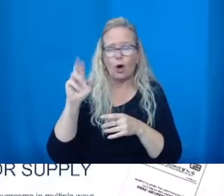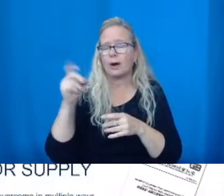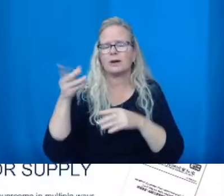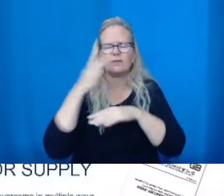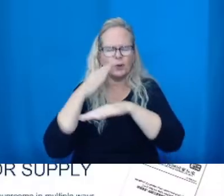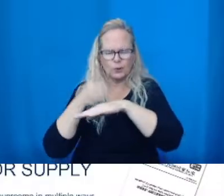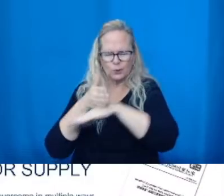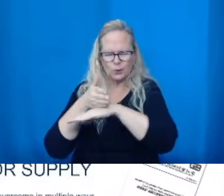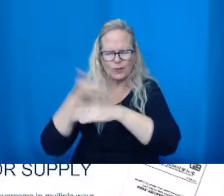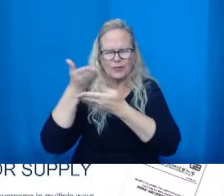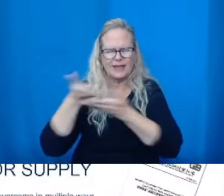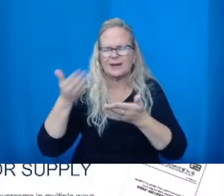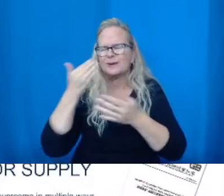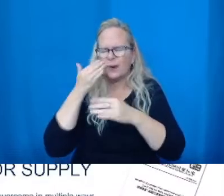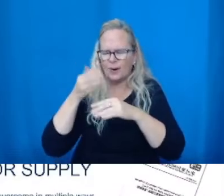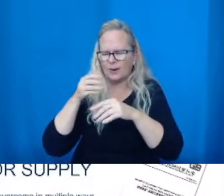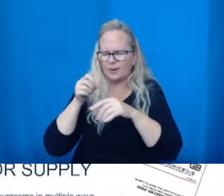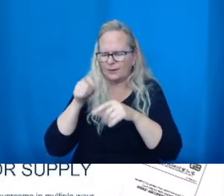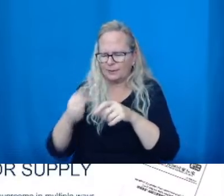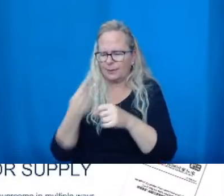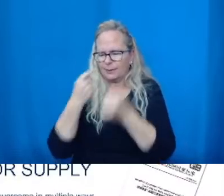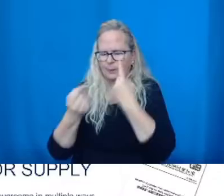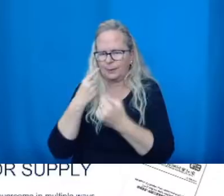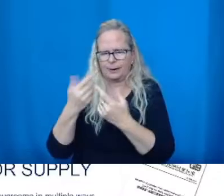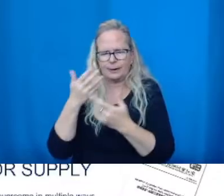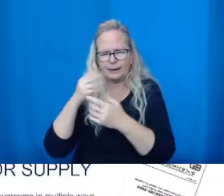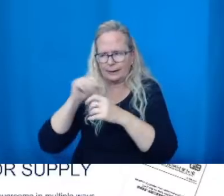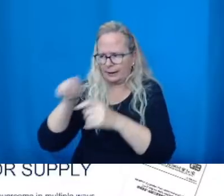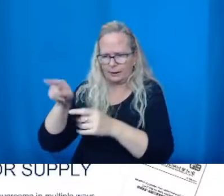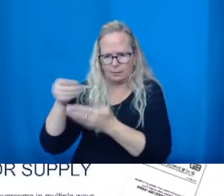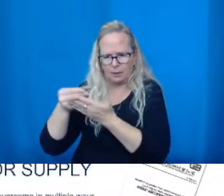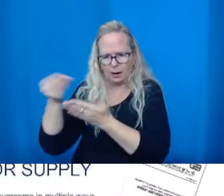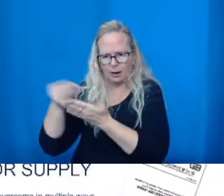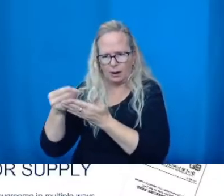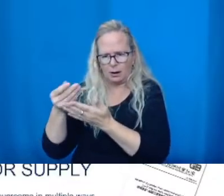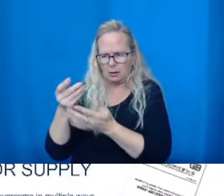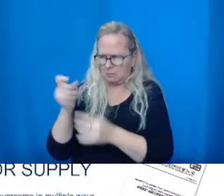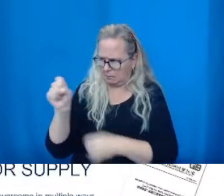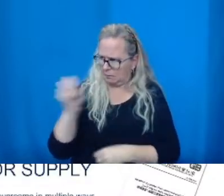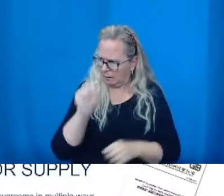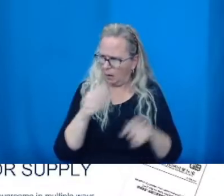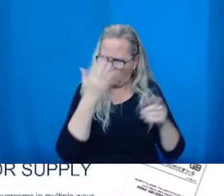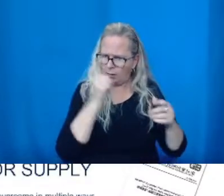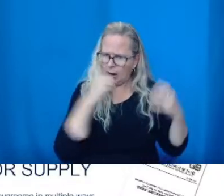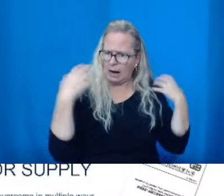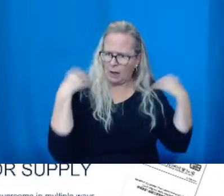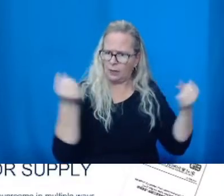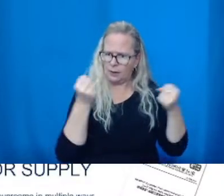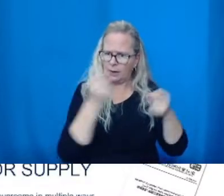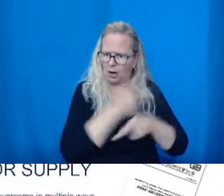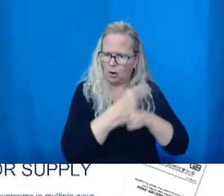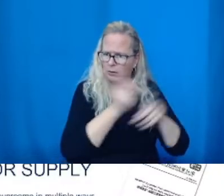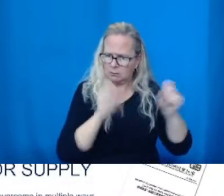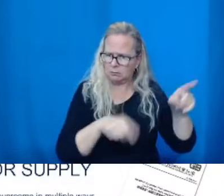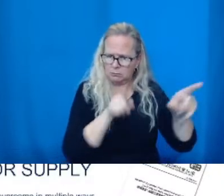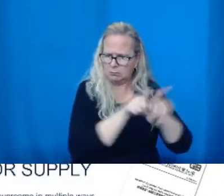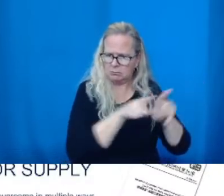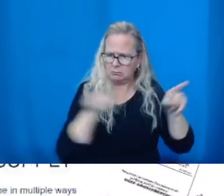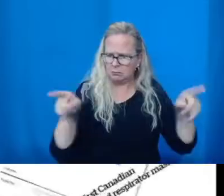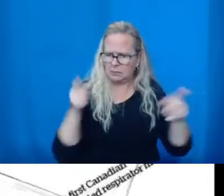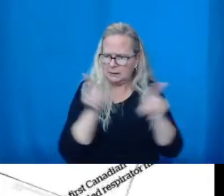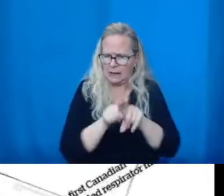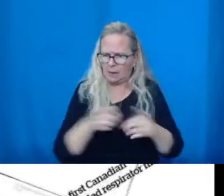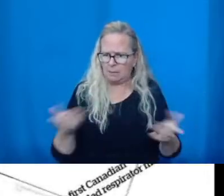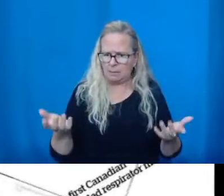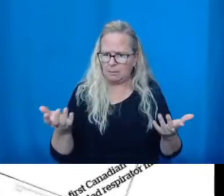and sometimes may even have led to shortages because people thought they couldn't use product that was perfectly acceptable. But just to say, that was made clear in this order, and